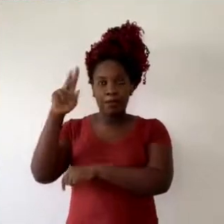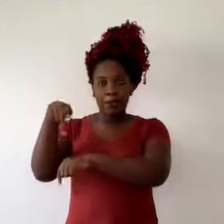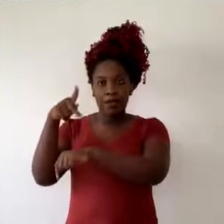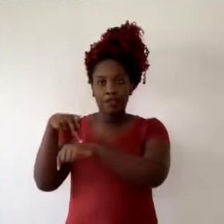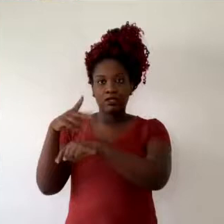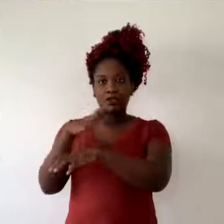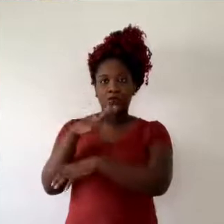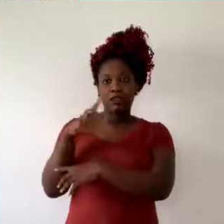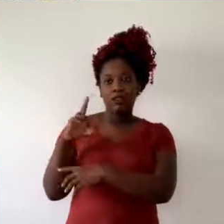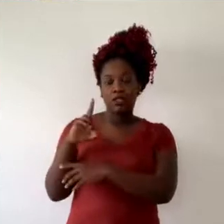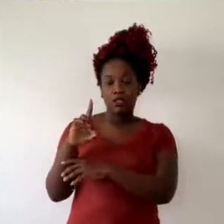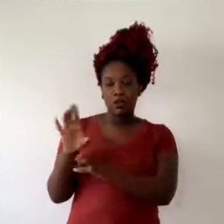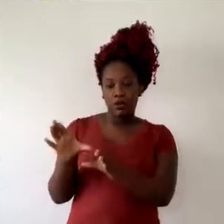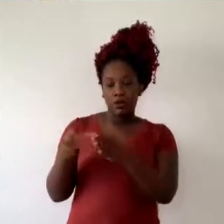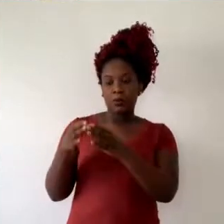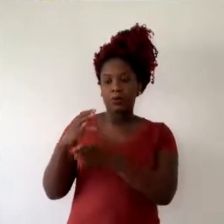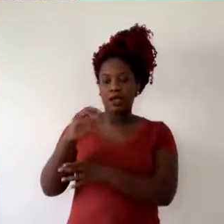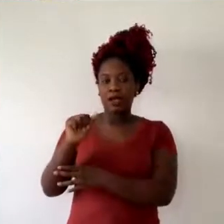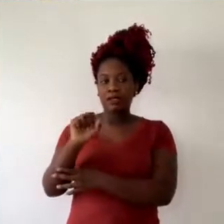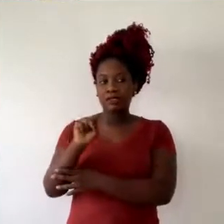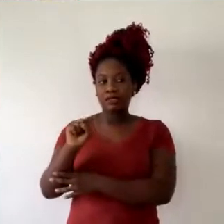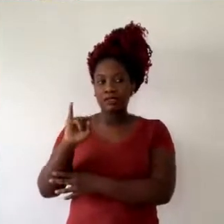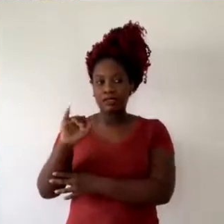gender inclusion